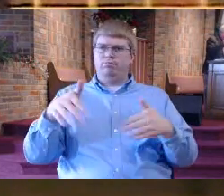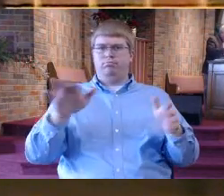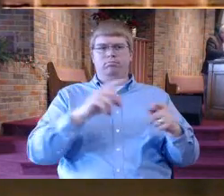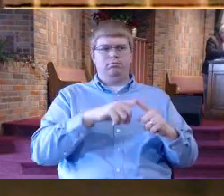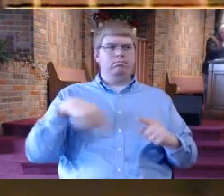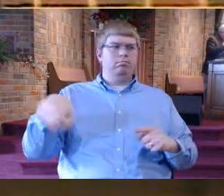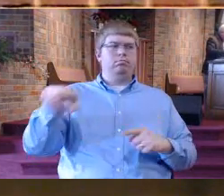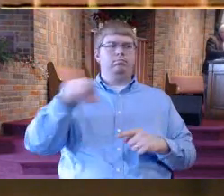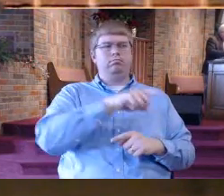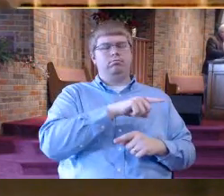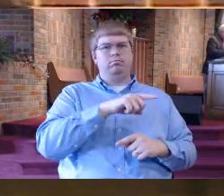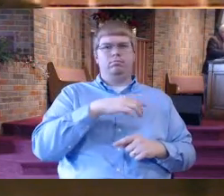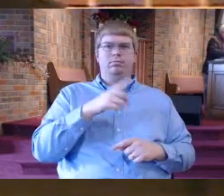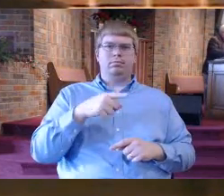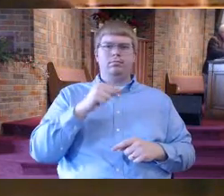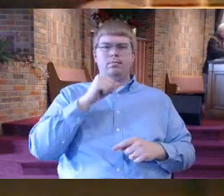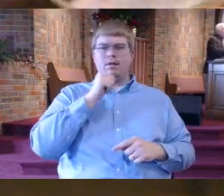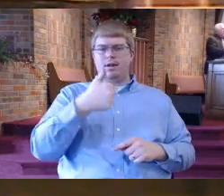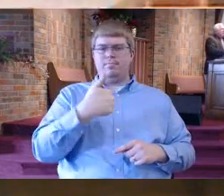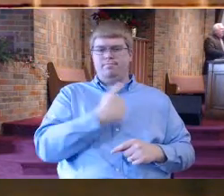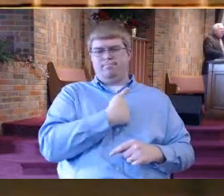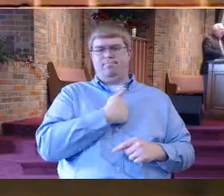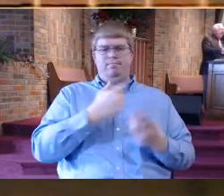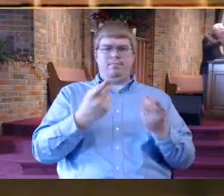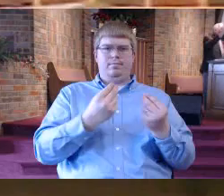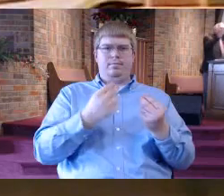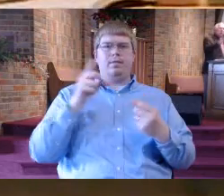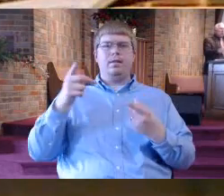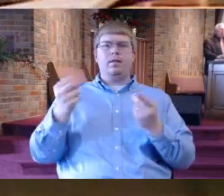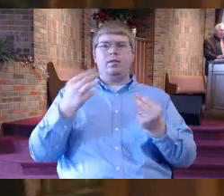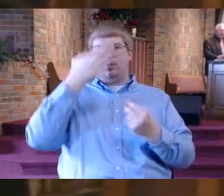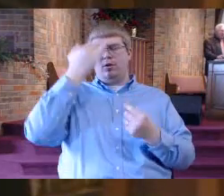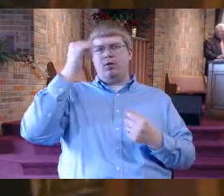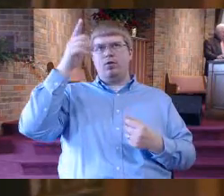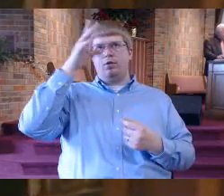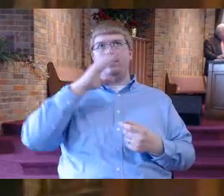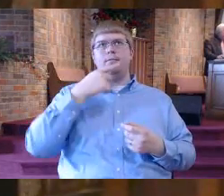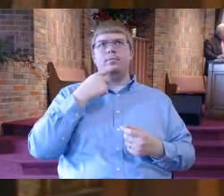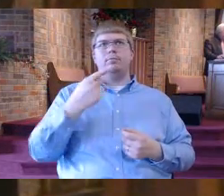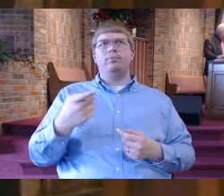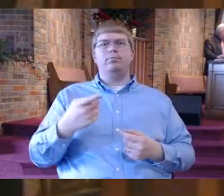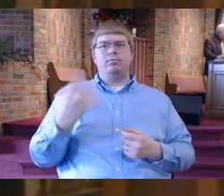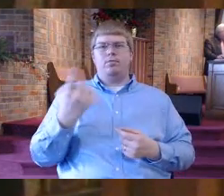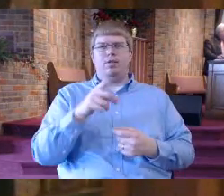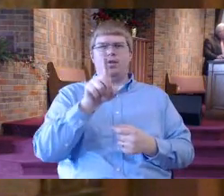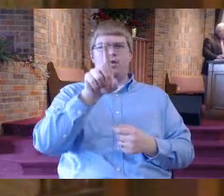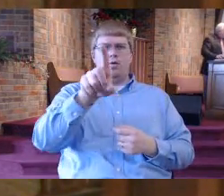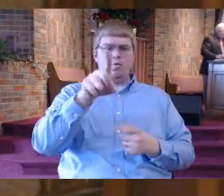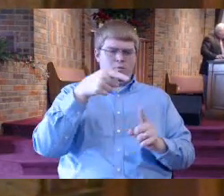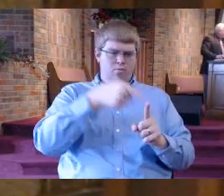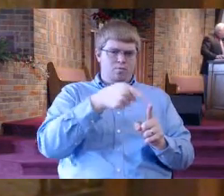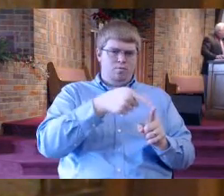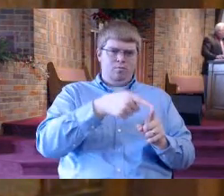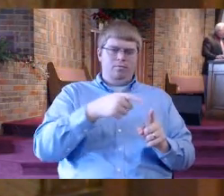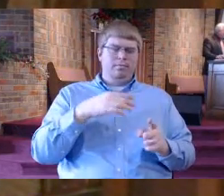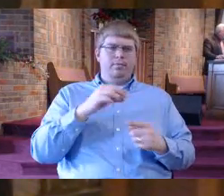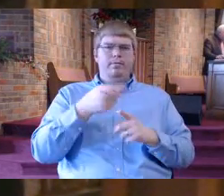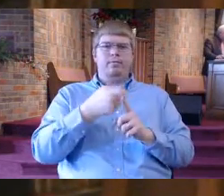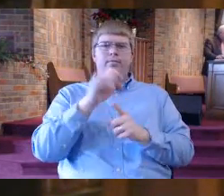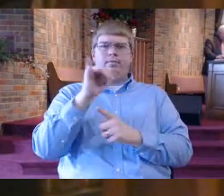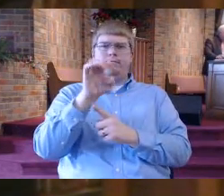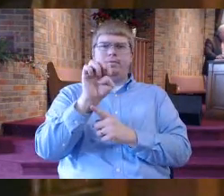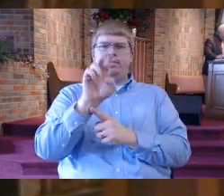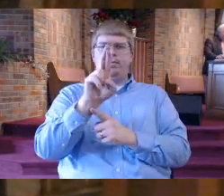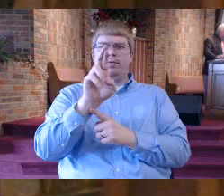they did the things God required of them. I'll just pick one reference for us to read from to prove this point. Jeremiah